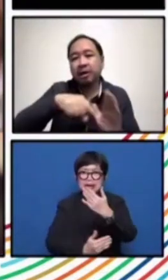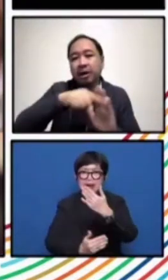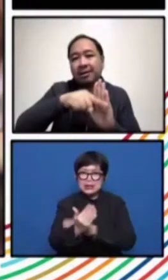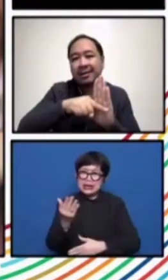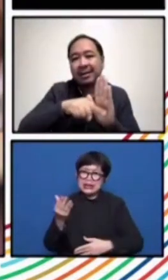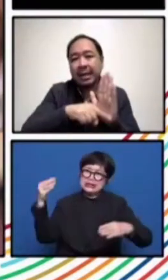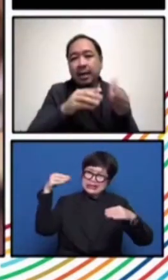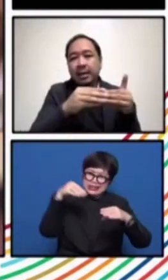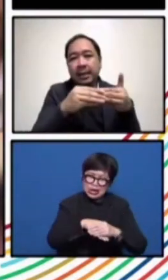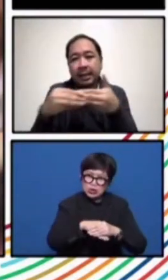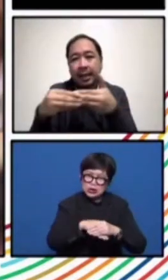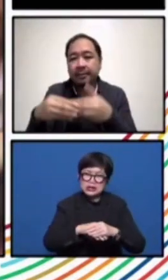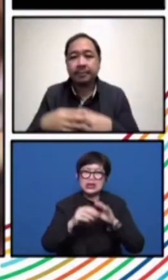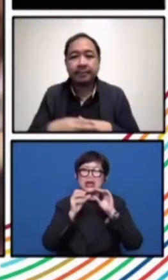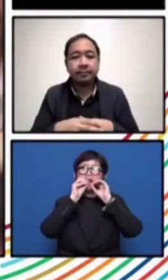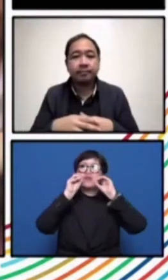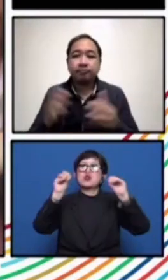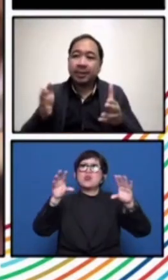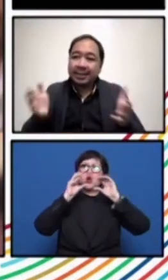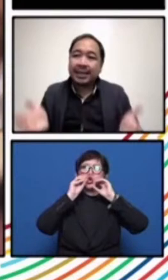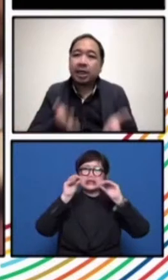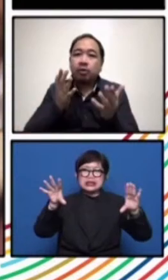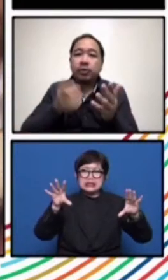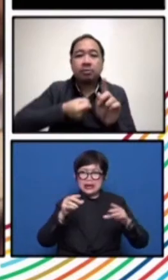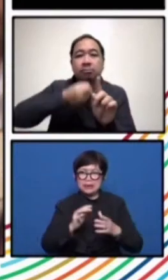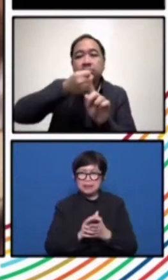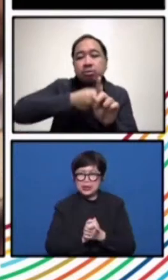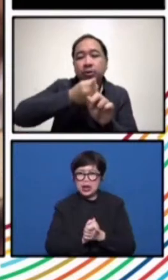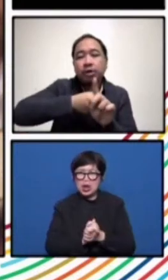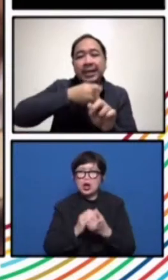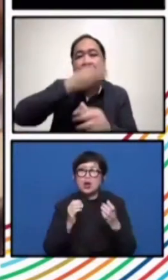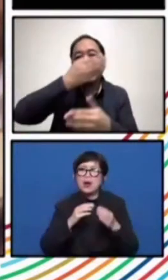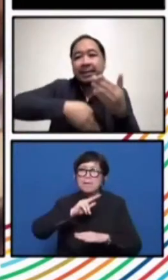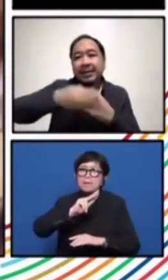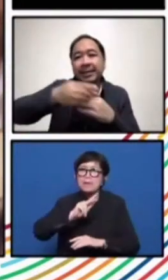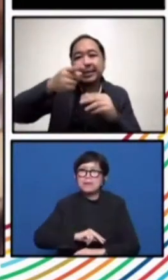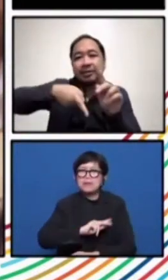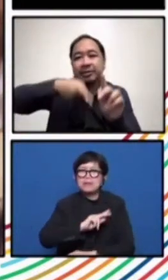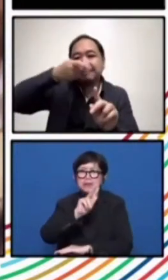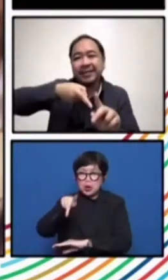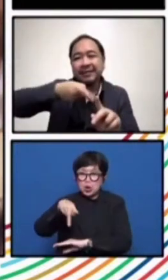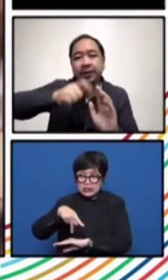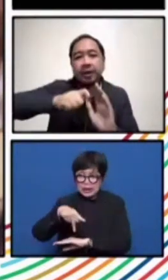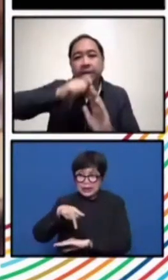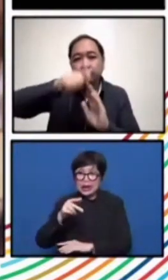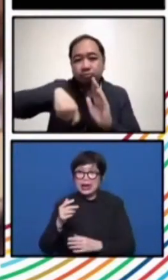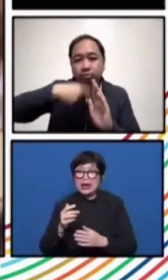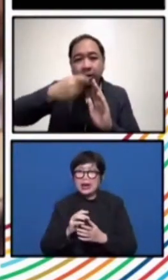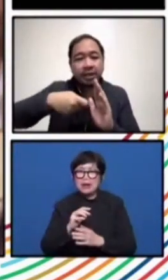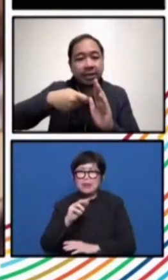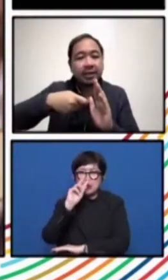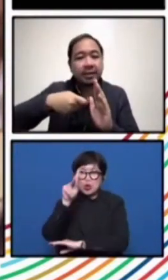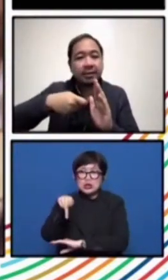both disability specific projects and to ensure General Oda projects